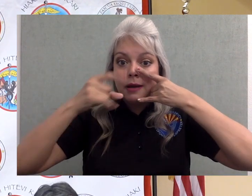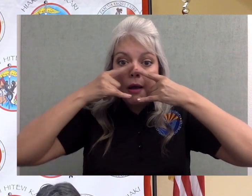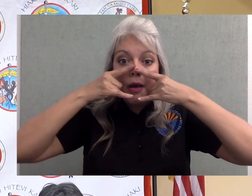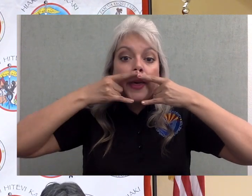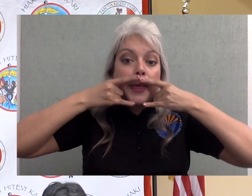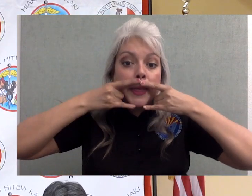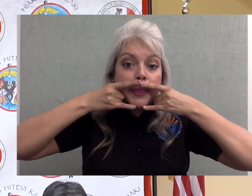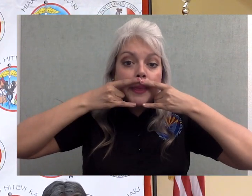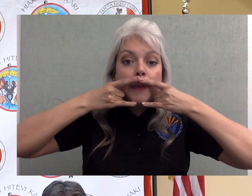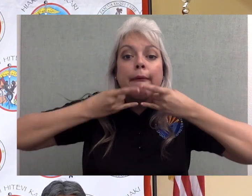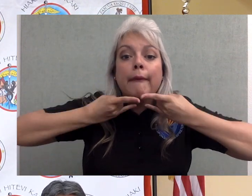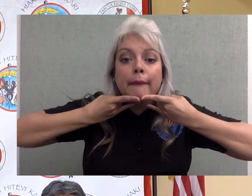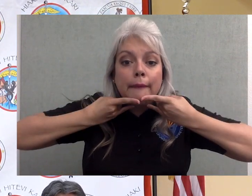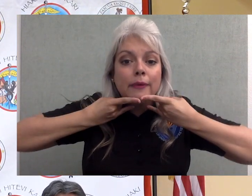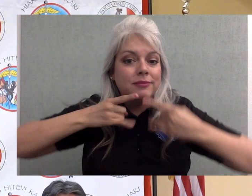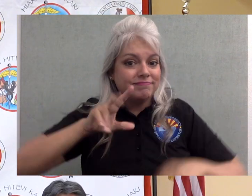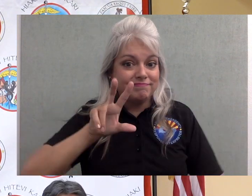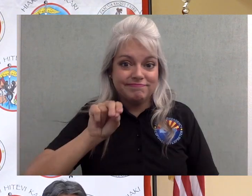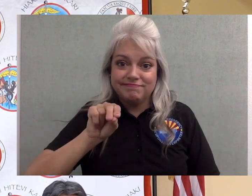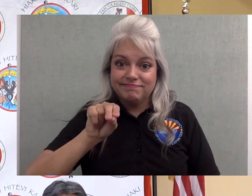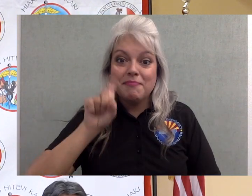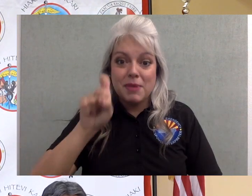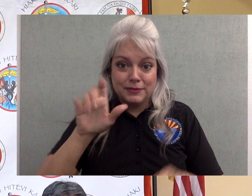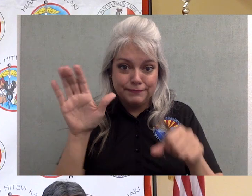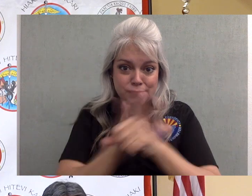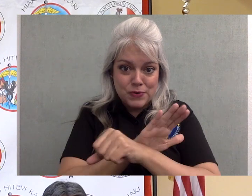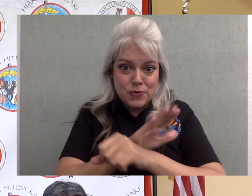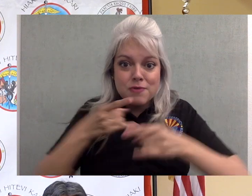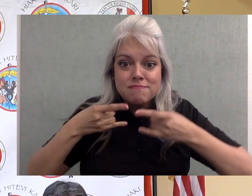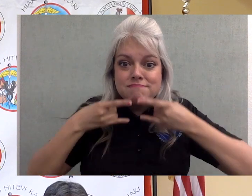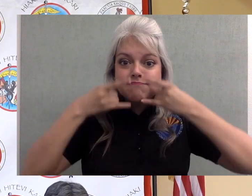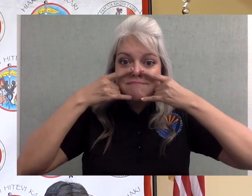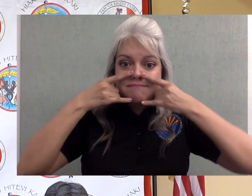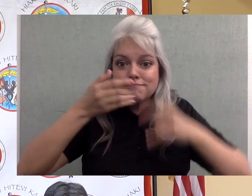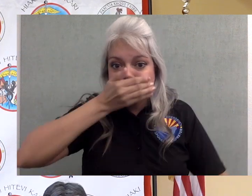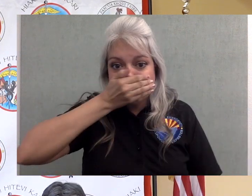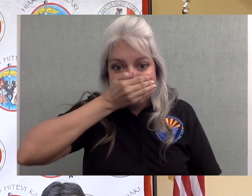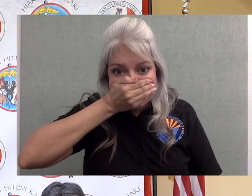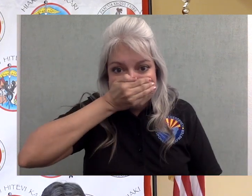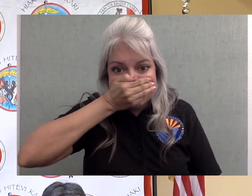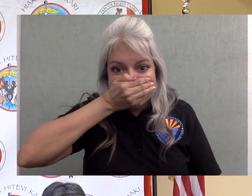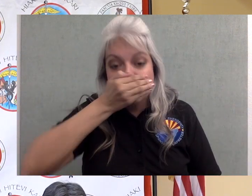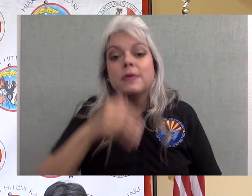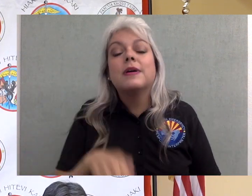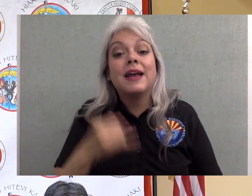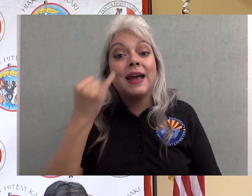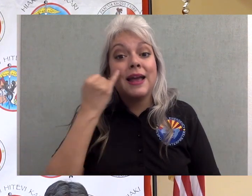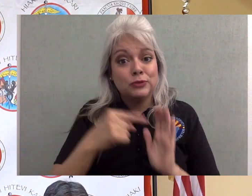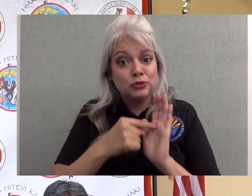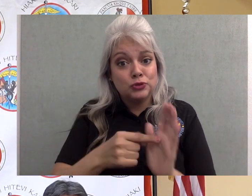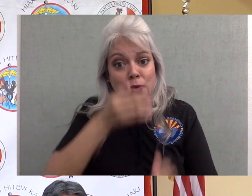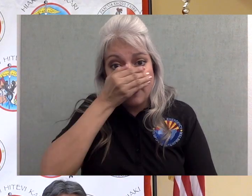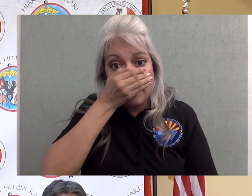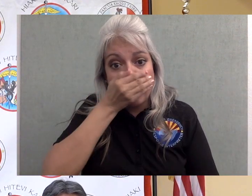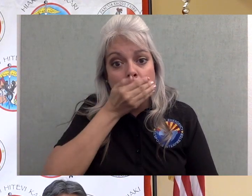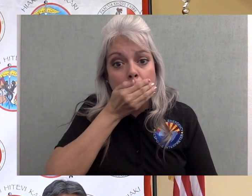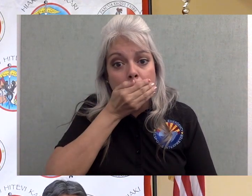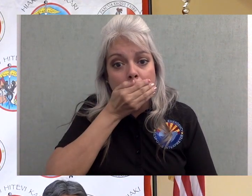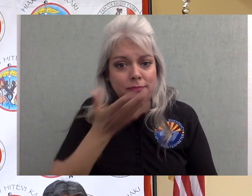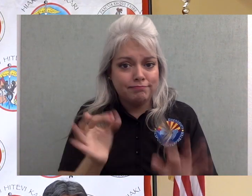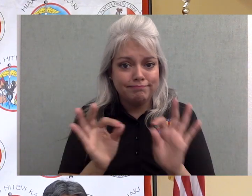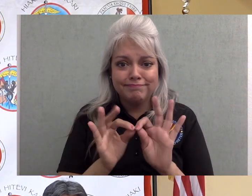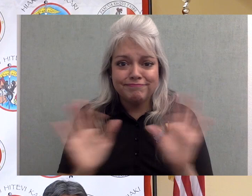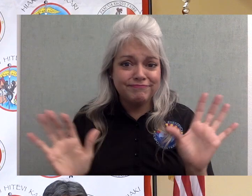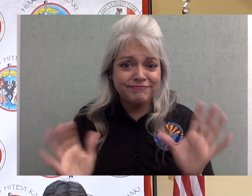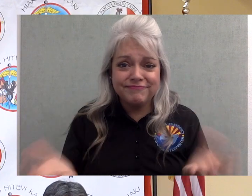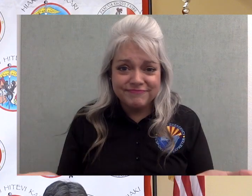it looks like a little chin strap. So make sure it does that, because just cover your mouth, and if your nose is exposed, it's really not doing what it's supposed to